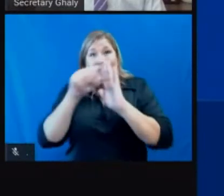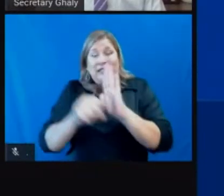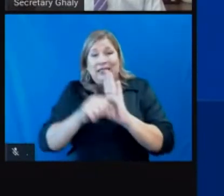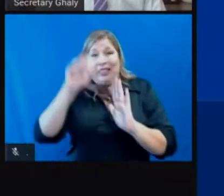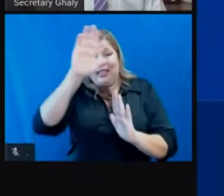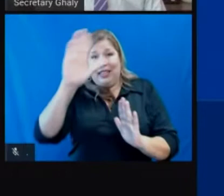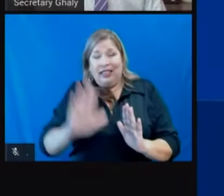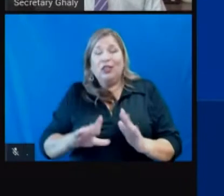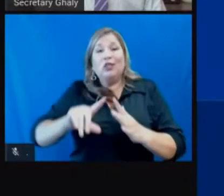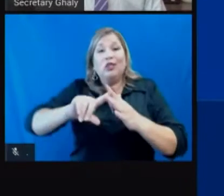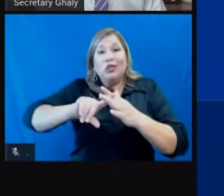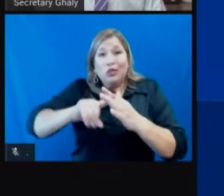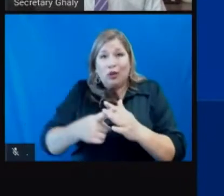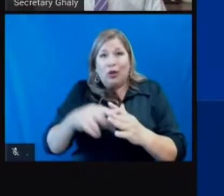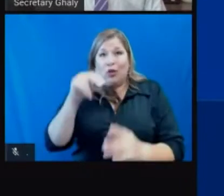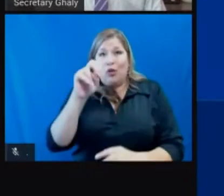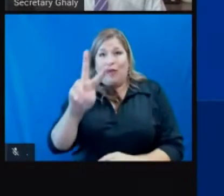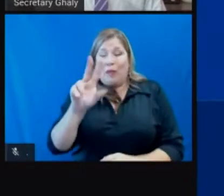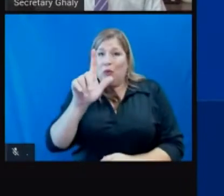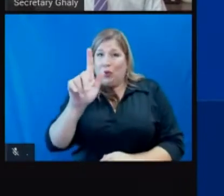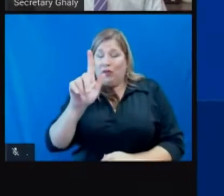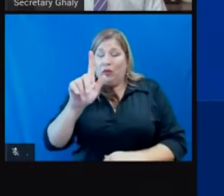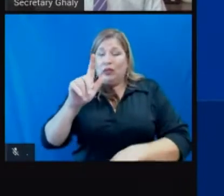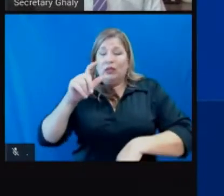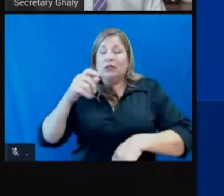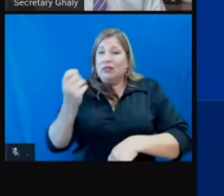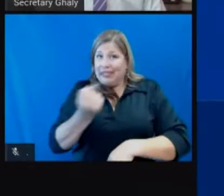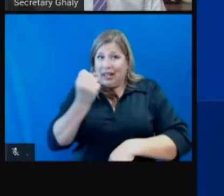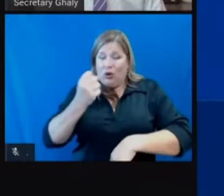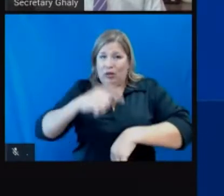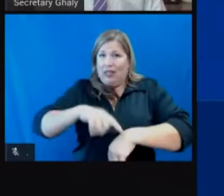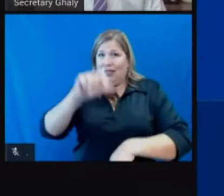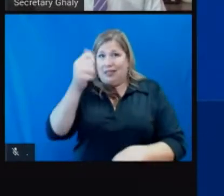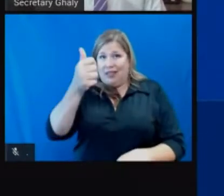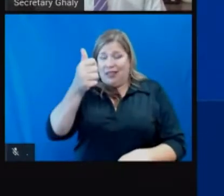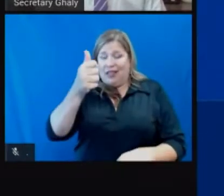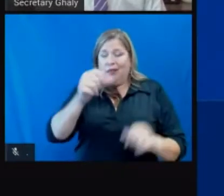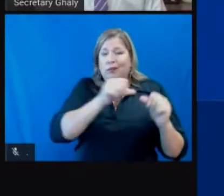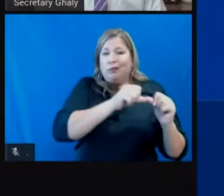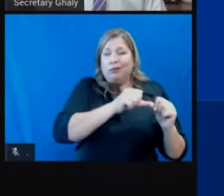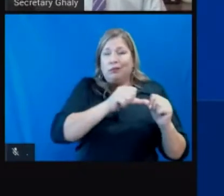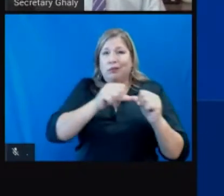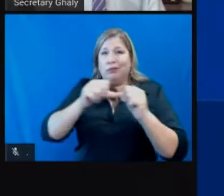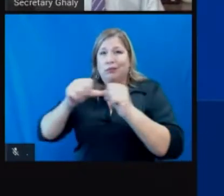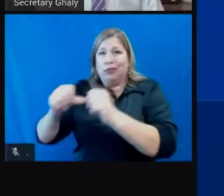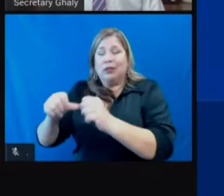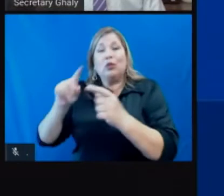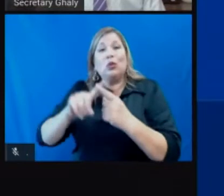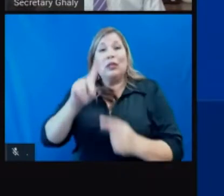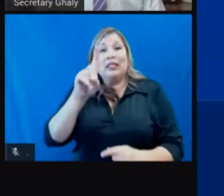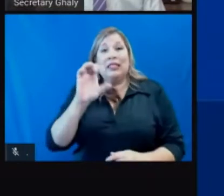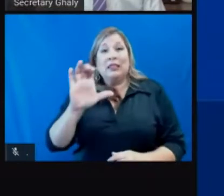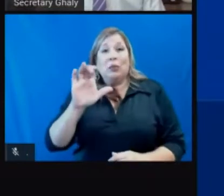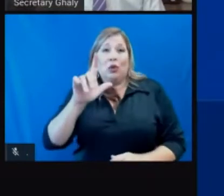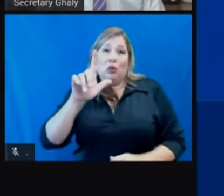November 21st, so that's Saturday night at 10 p.m., and will go until December 21st at 5